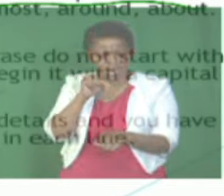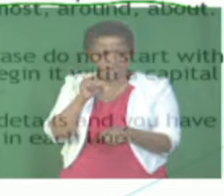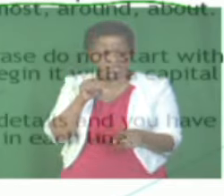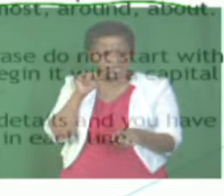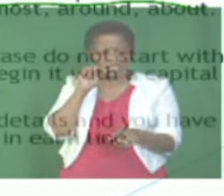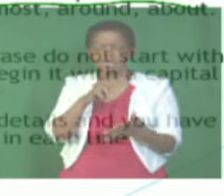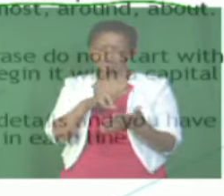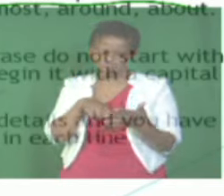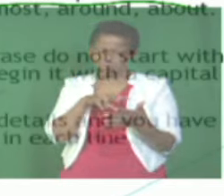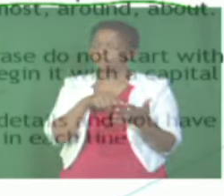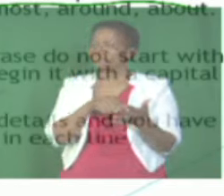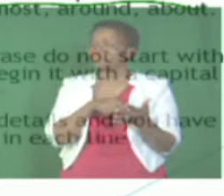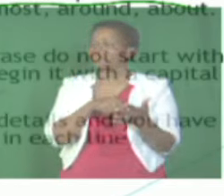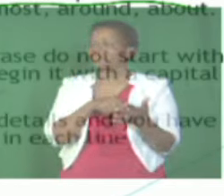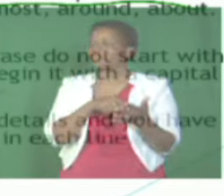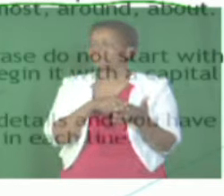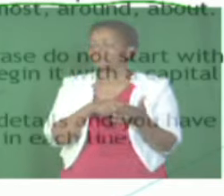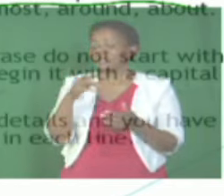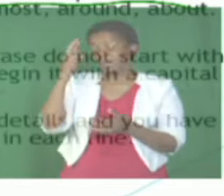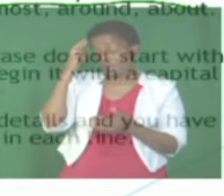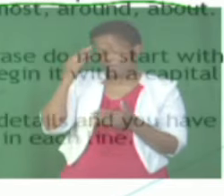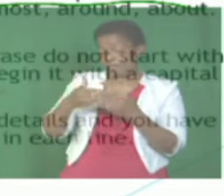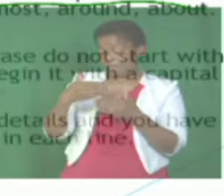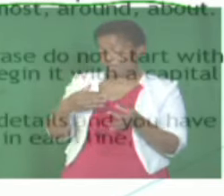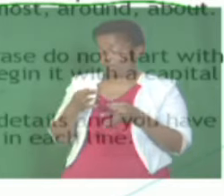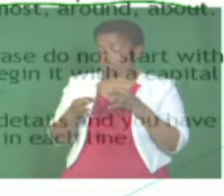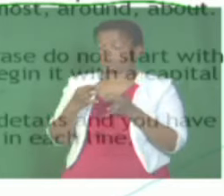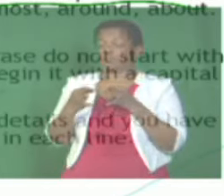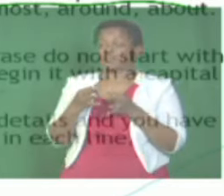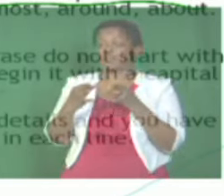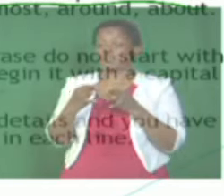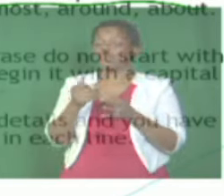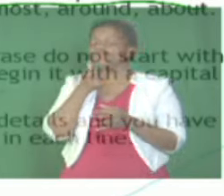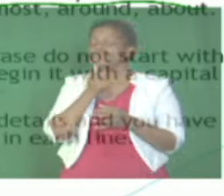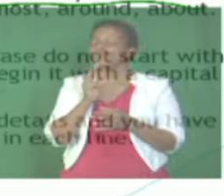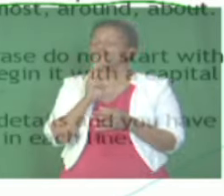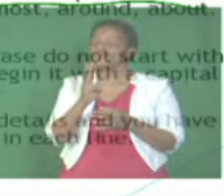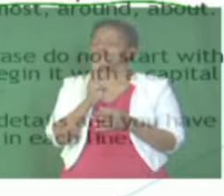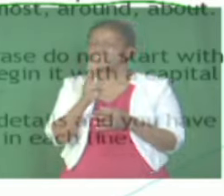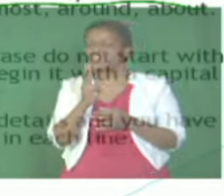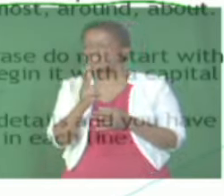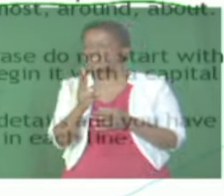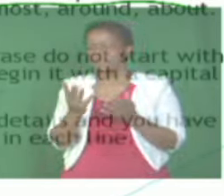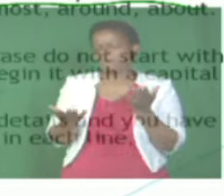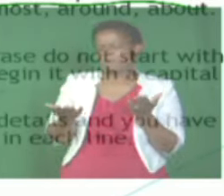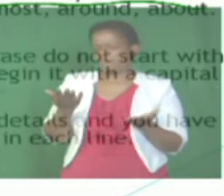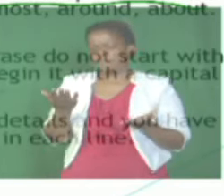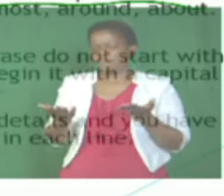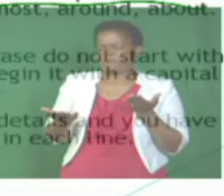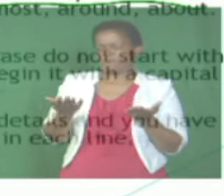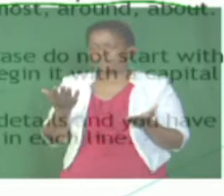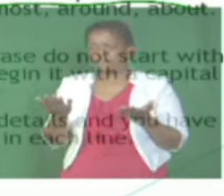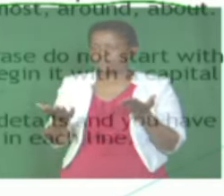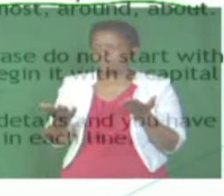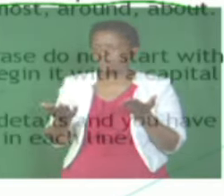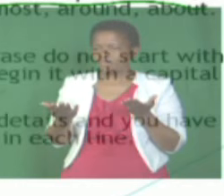information. I remember the last lesson I made an example using a word of approximation. I made an example about using